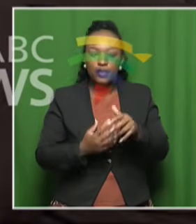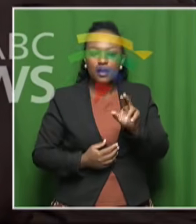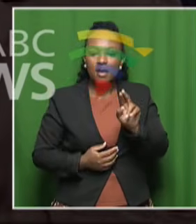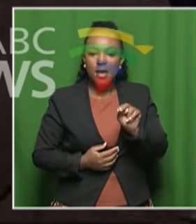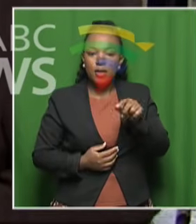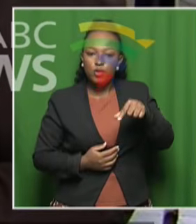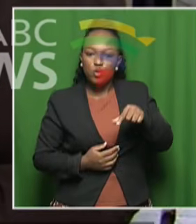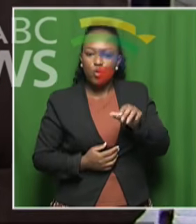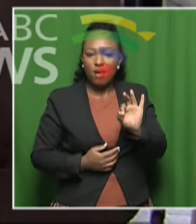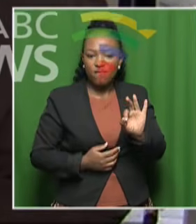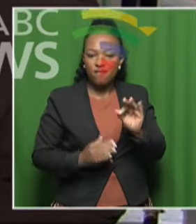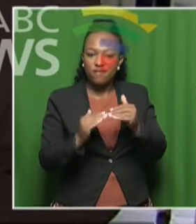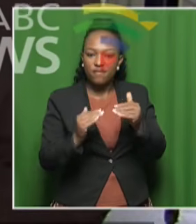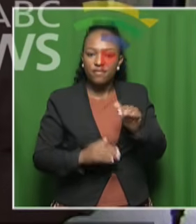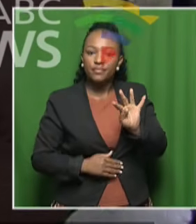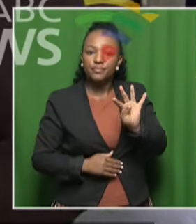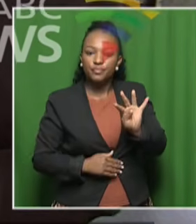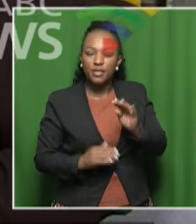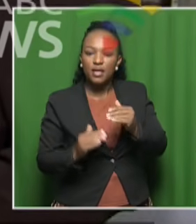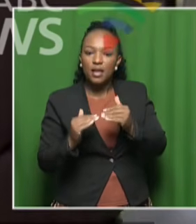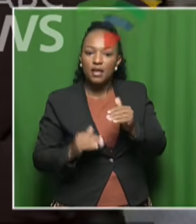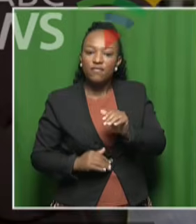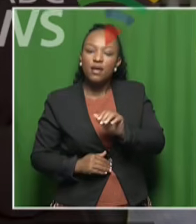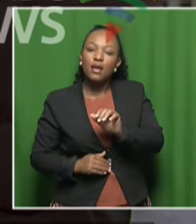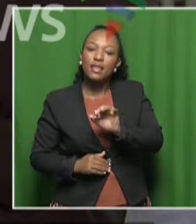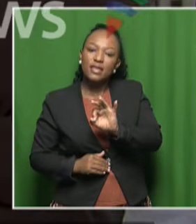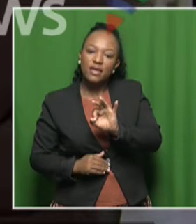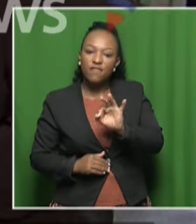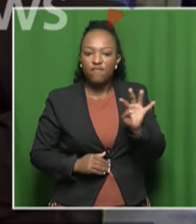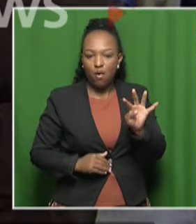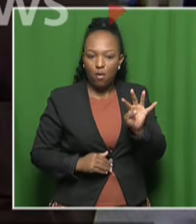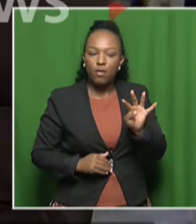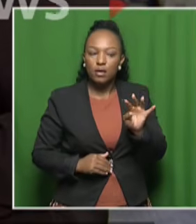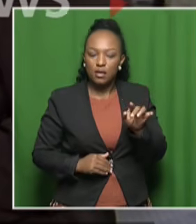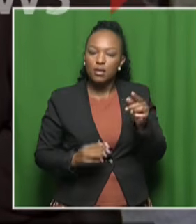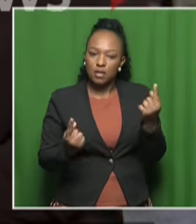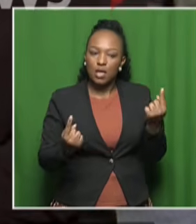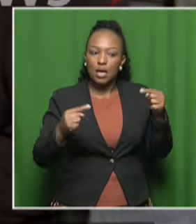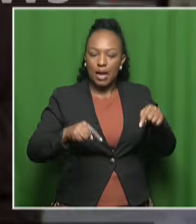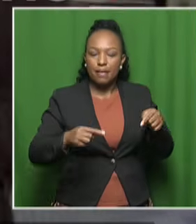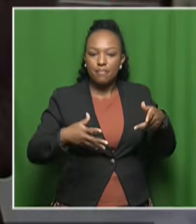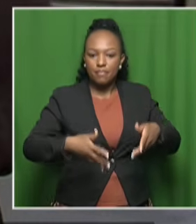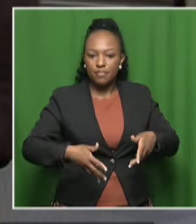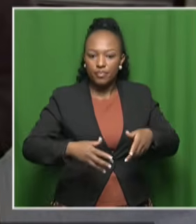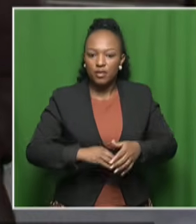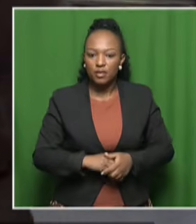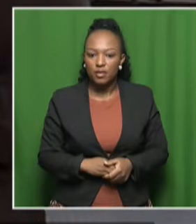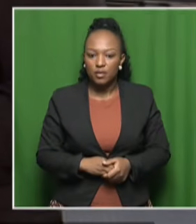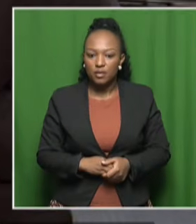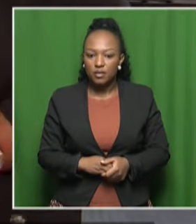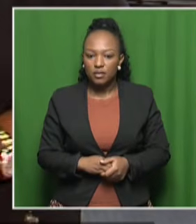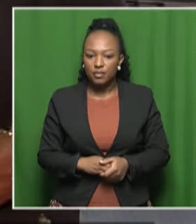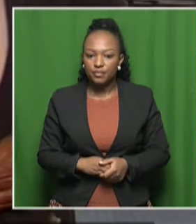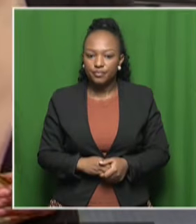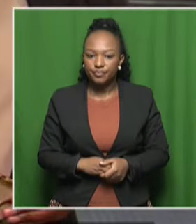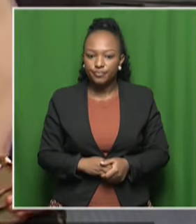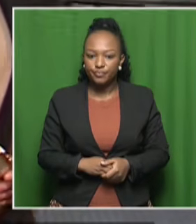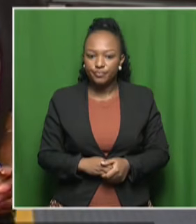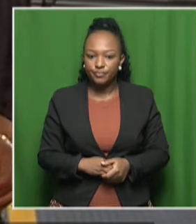start from level 2, level 3, and level 4. That's when they are able to come here. And also they can have